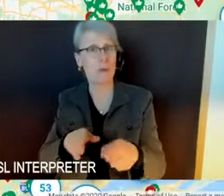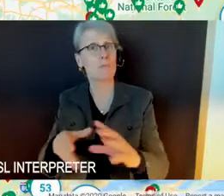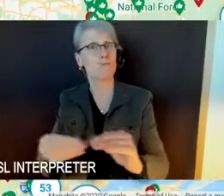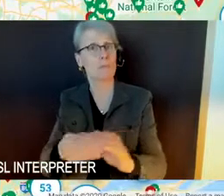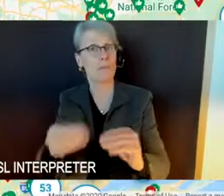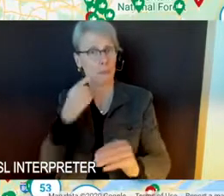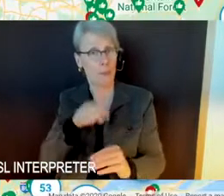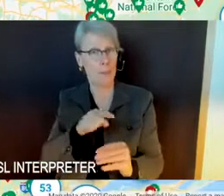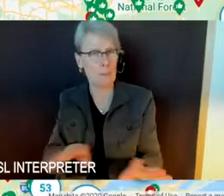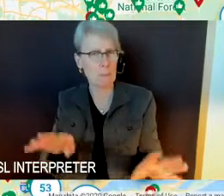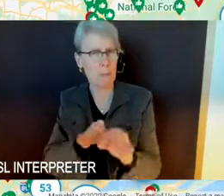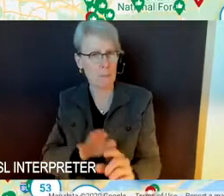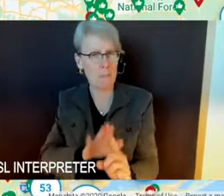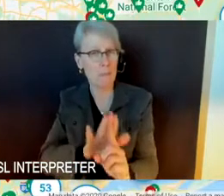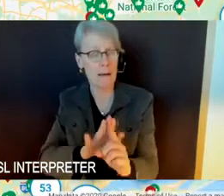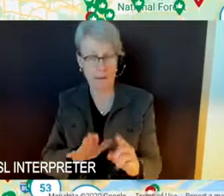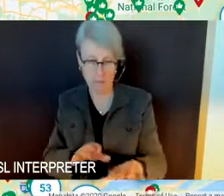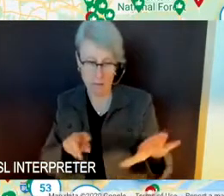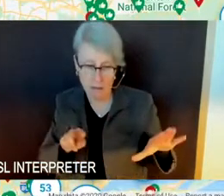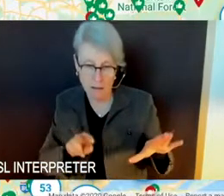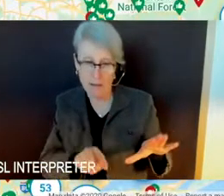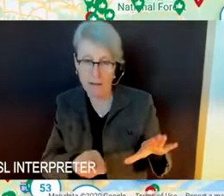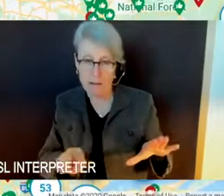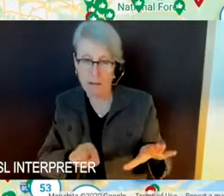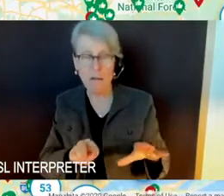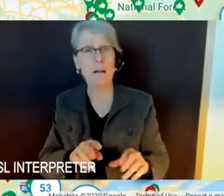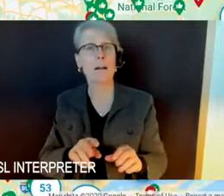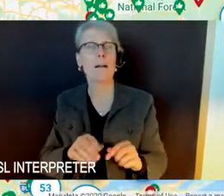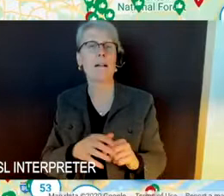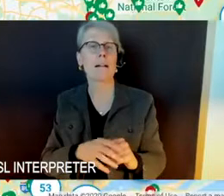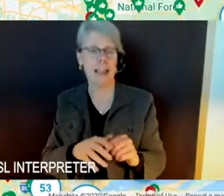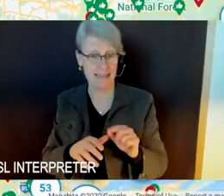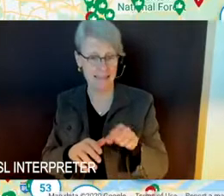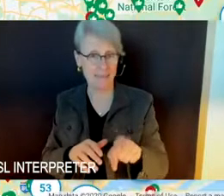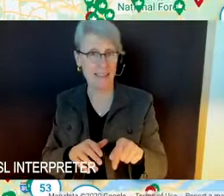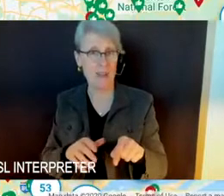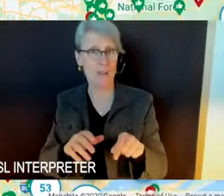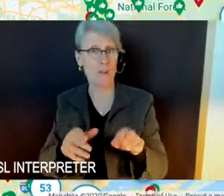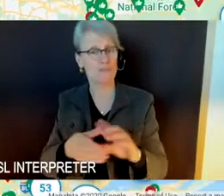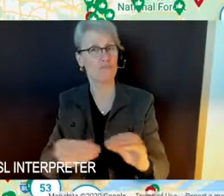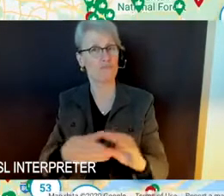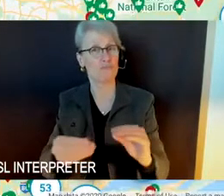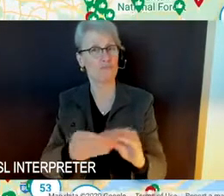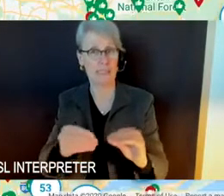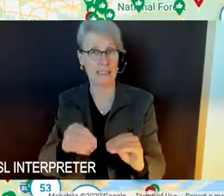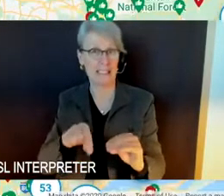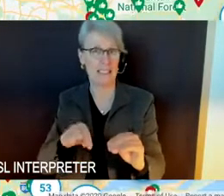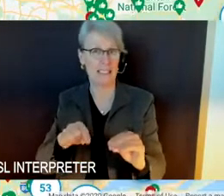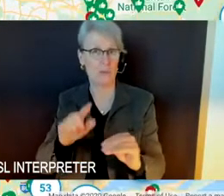they have shared and what matters to them about that experience. And then I can go further and take